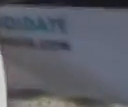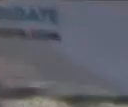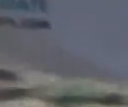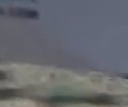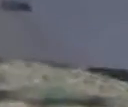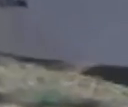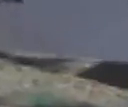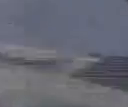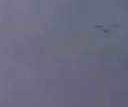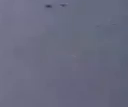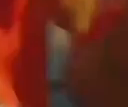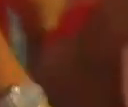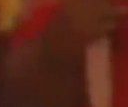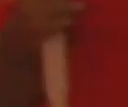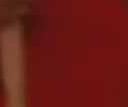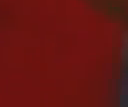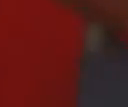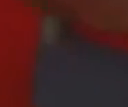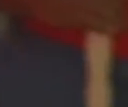with vision.